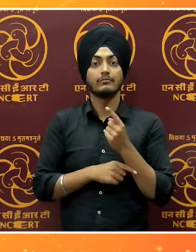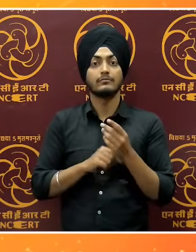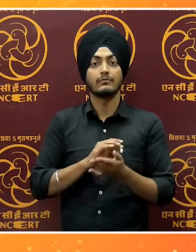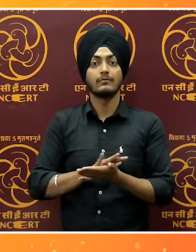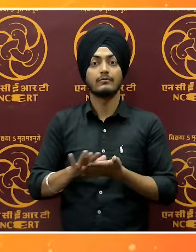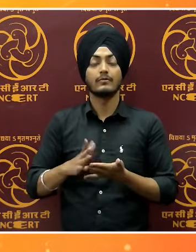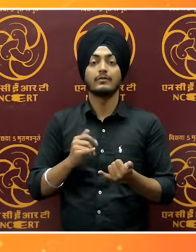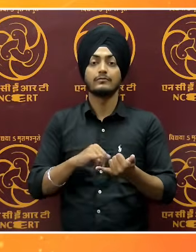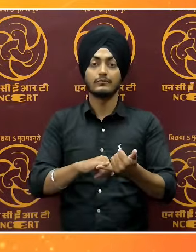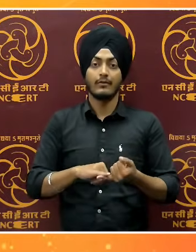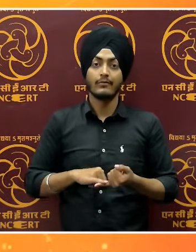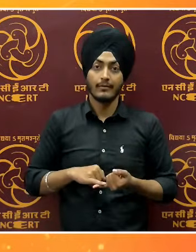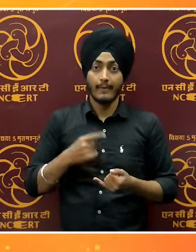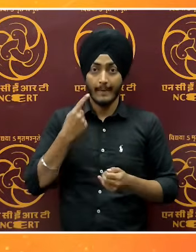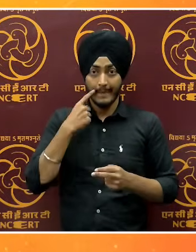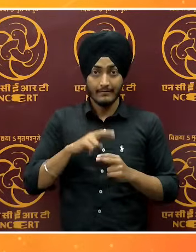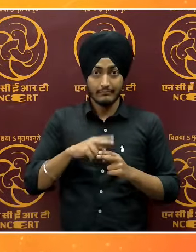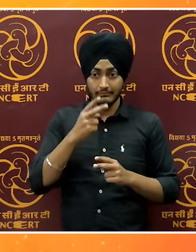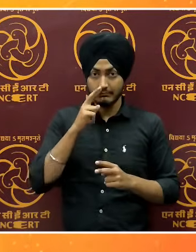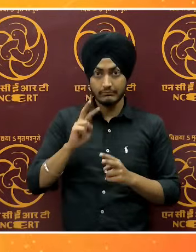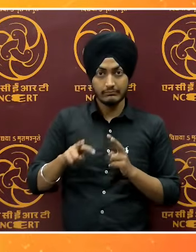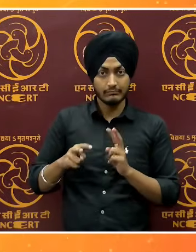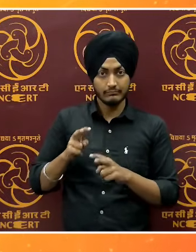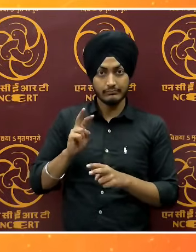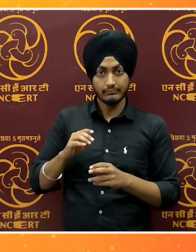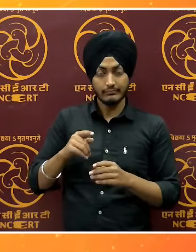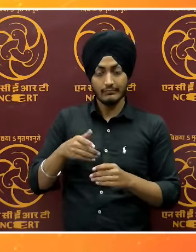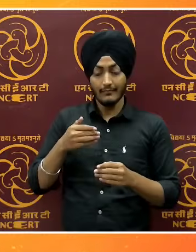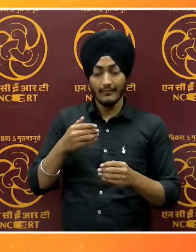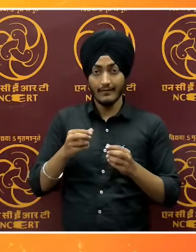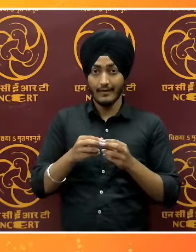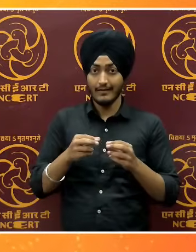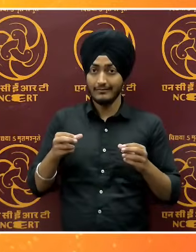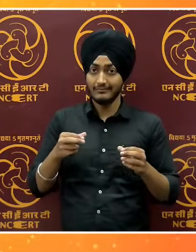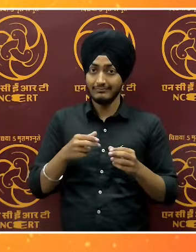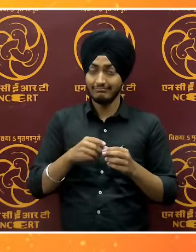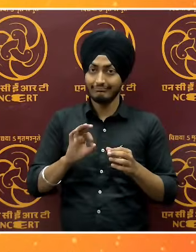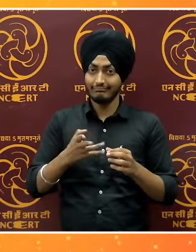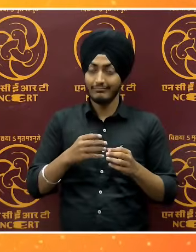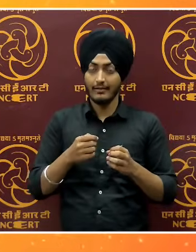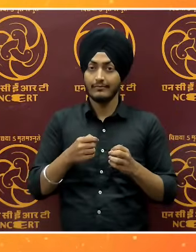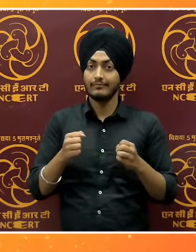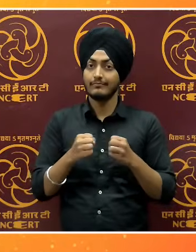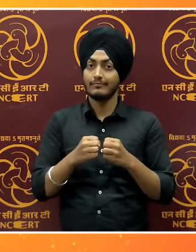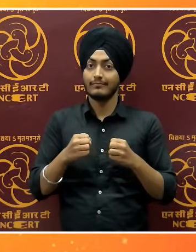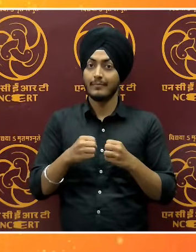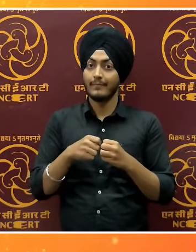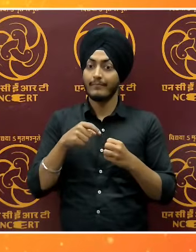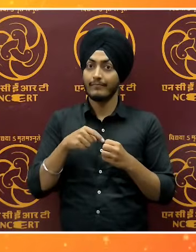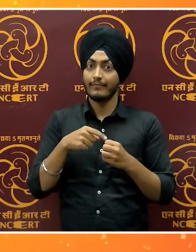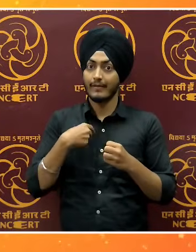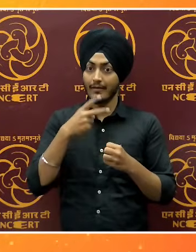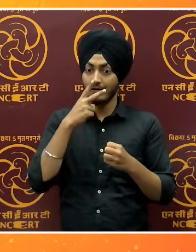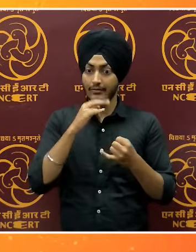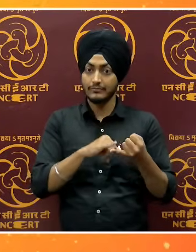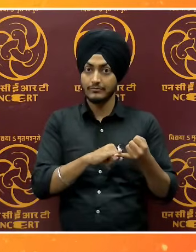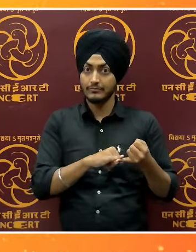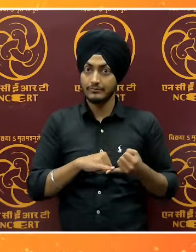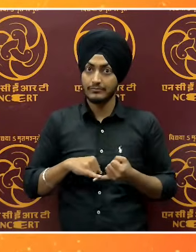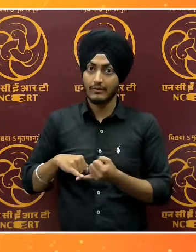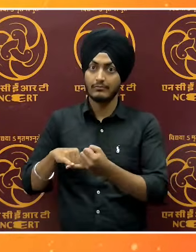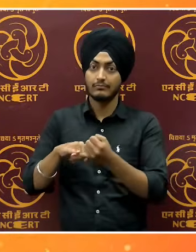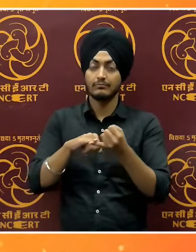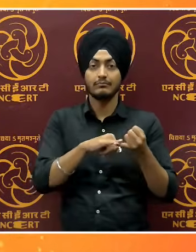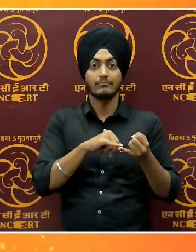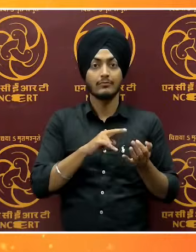magnet. But if you look inside the magnet, it goes from south to north. And also you